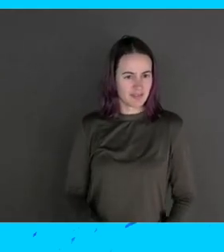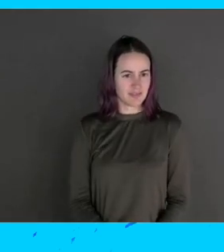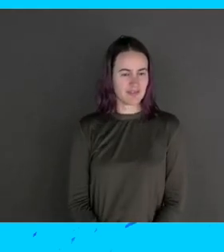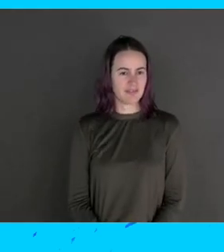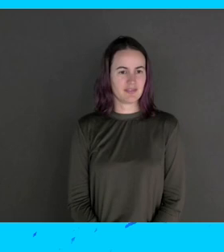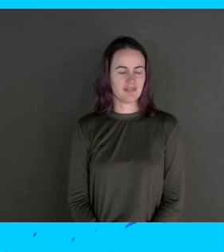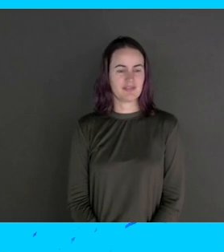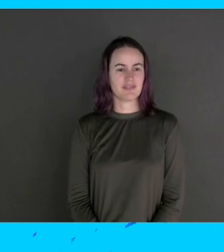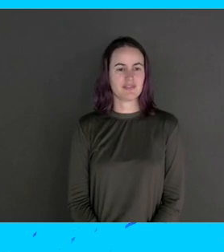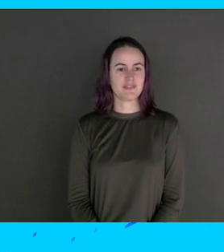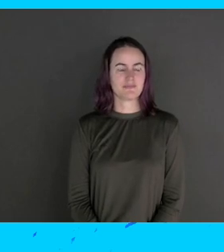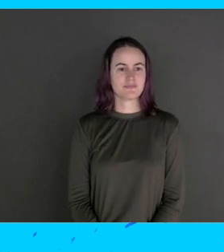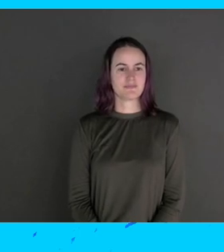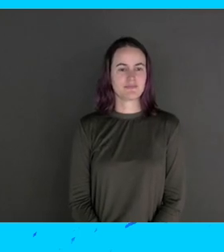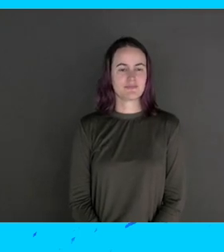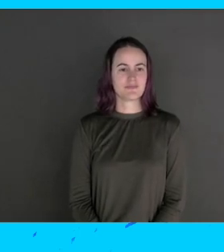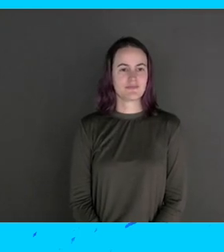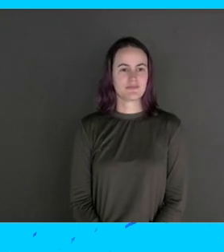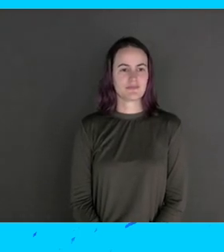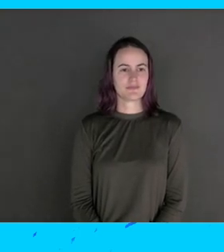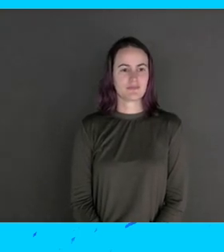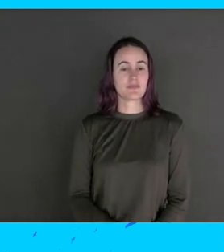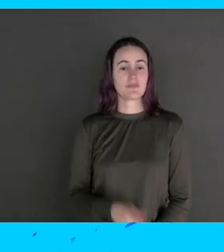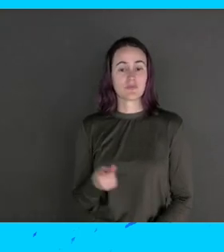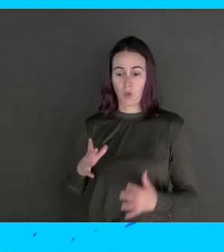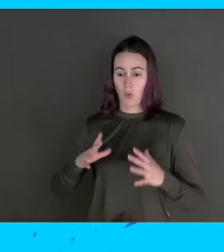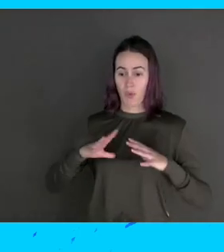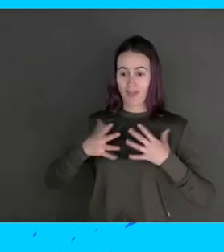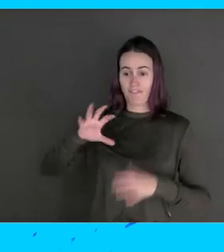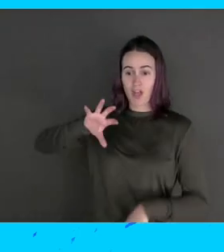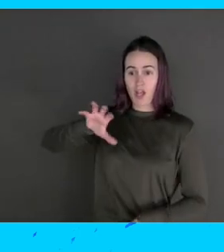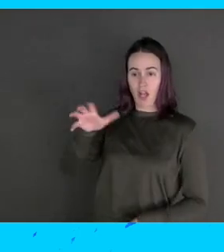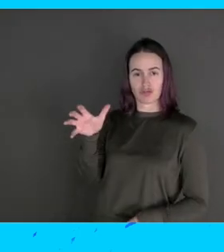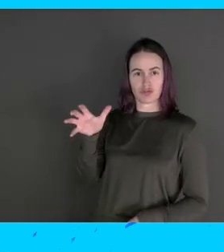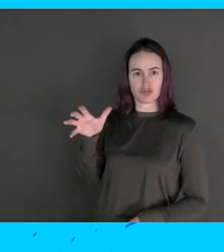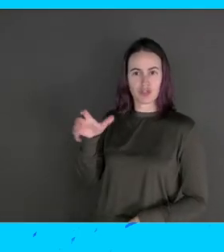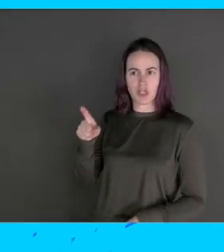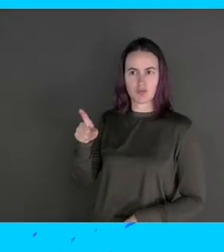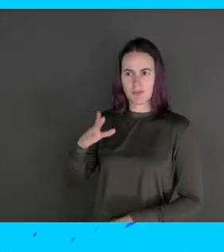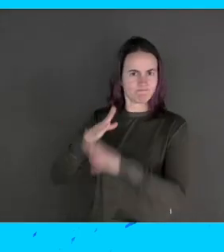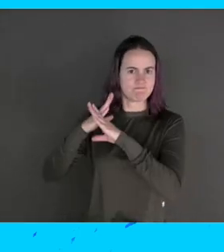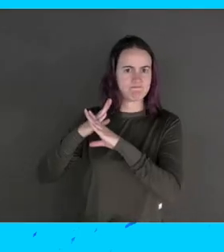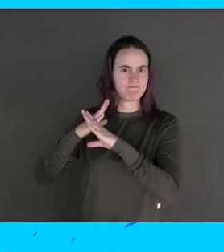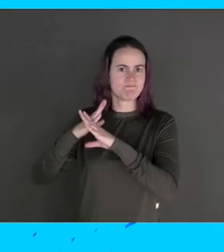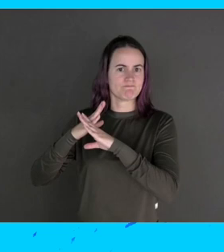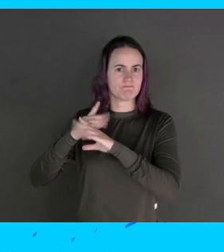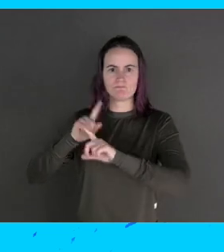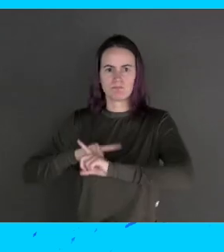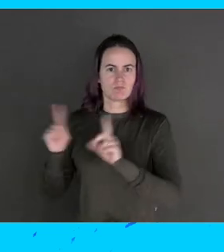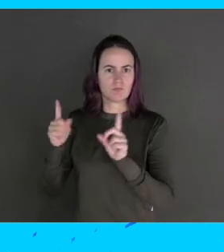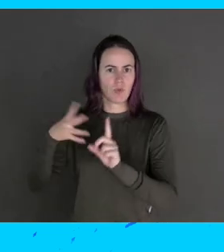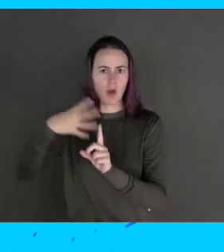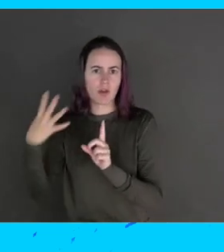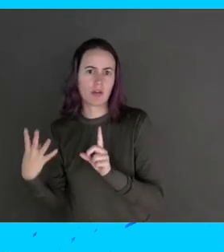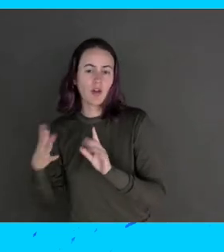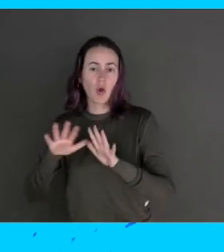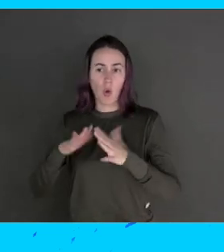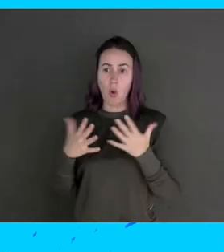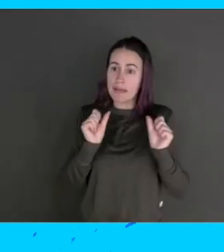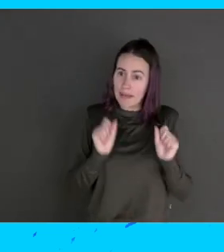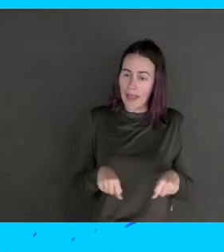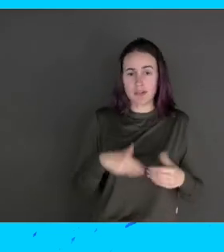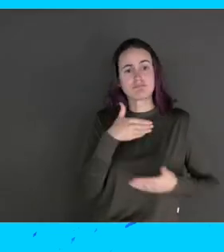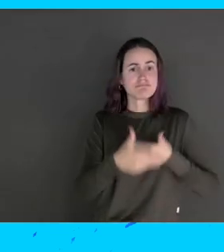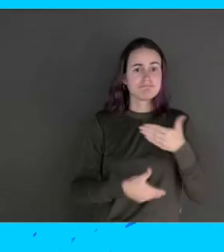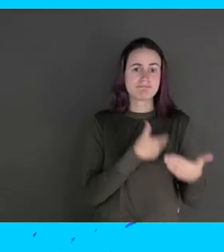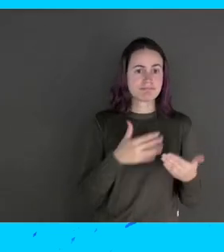either living in a state that is still highly criminalized or living in a state that just got legal, which is something like I think for